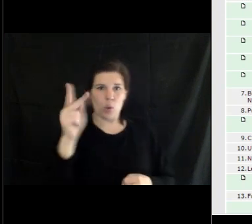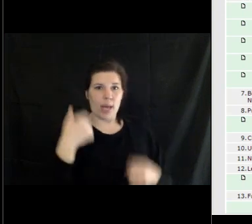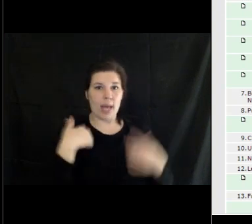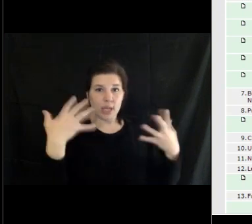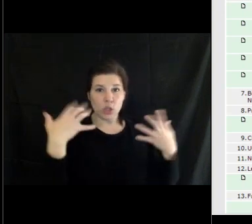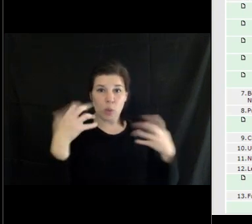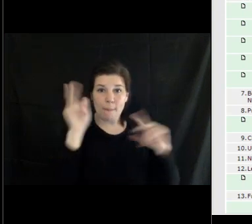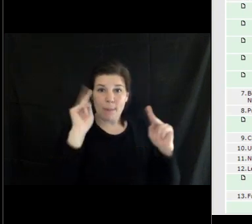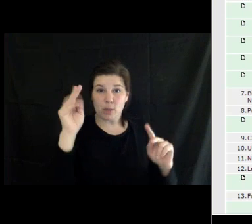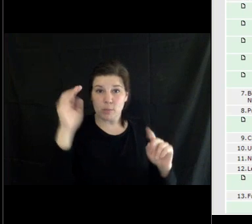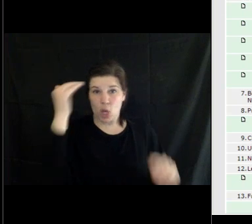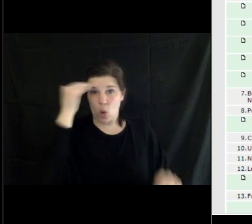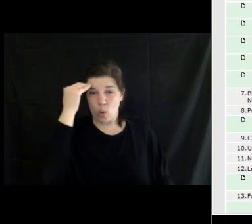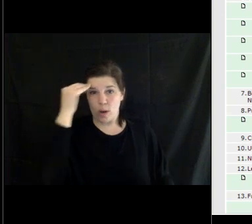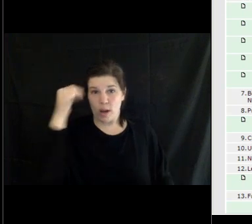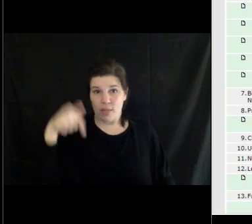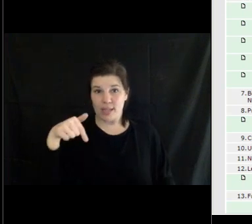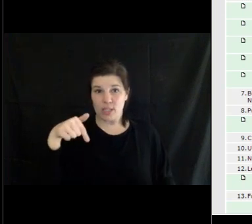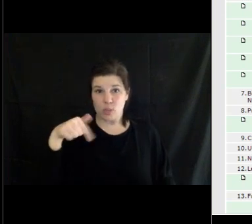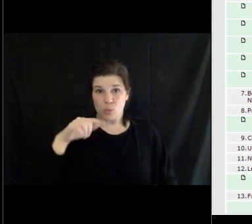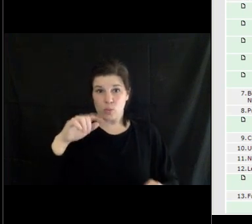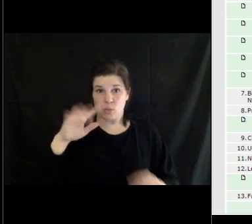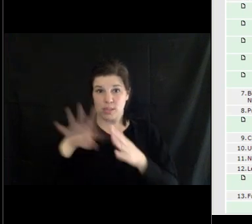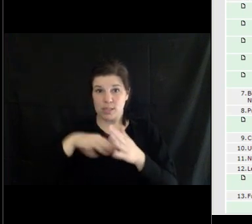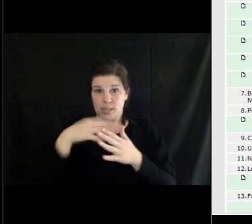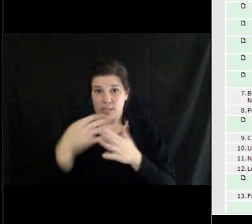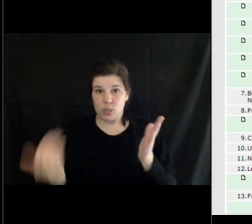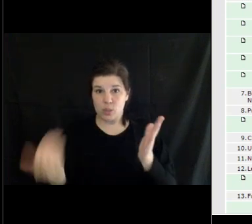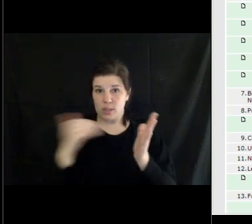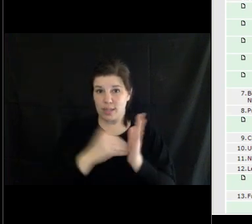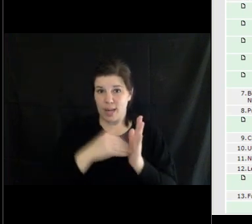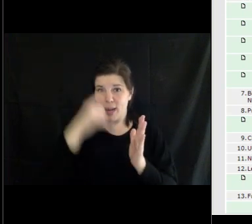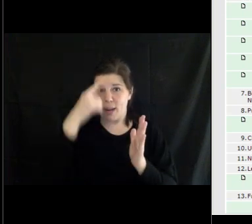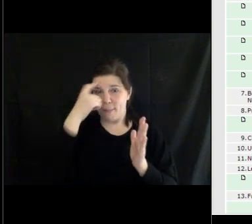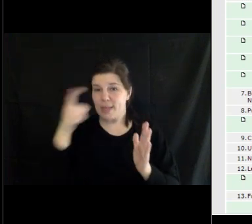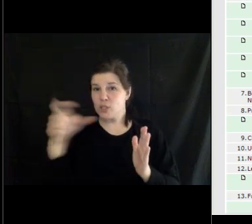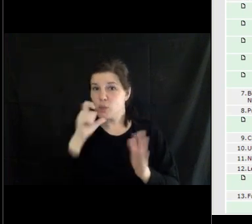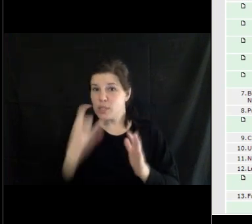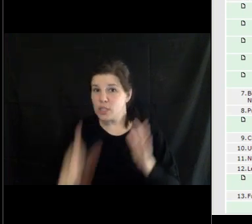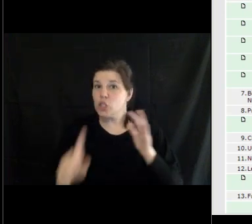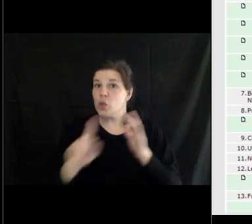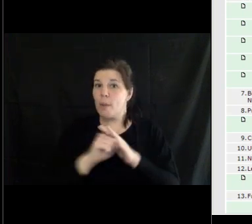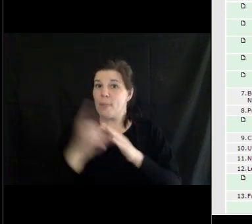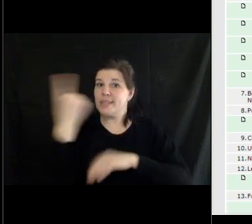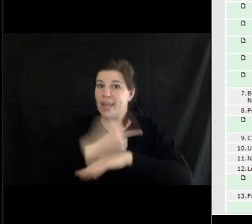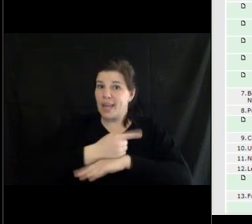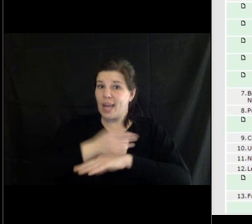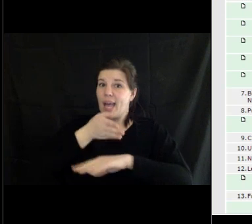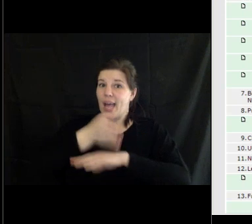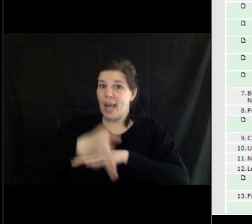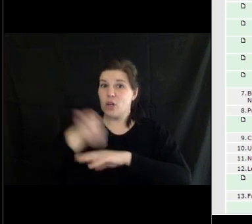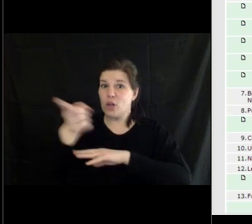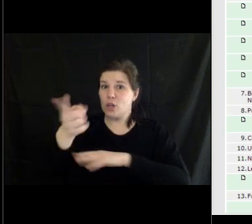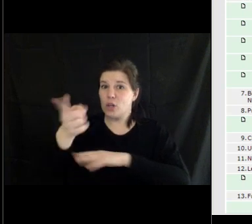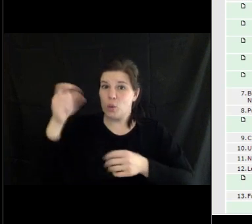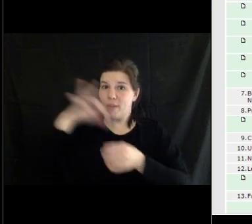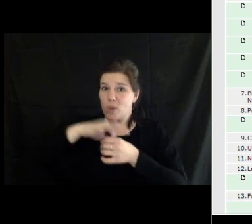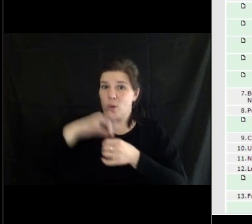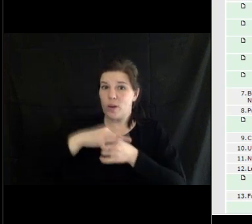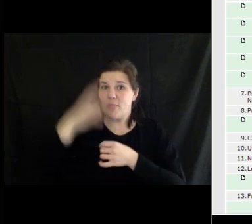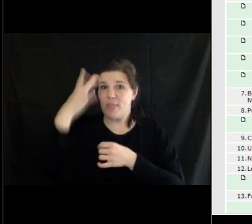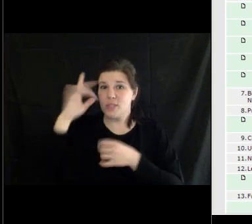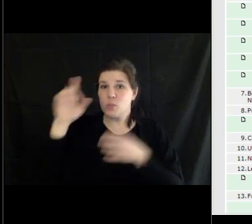aware that this Absolutely. was rescheduled because you didn't bother to show the day after you were elected, and that's why the meeting was canceled.